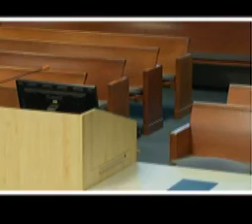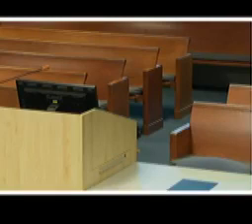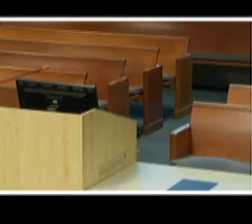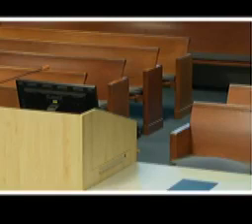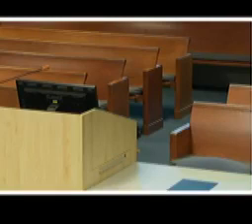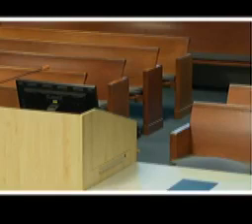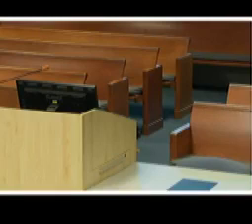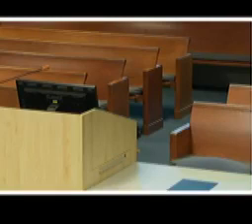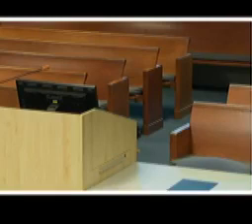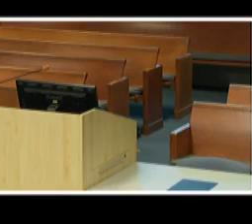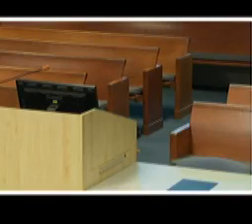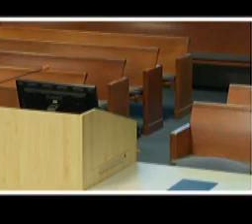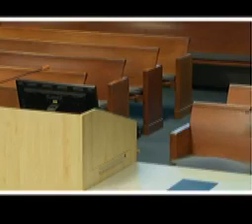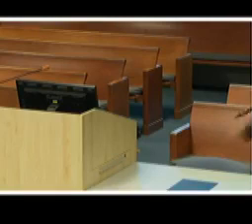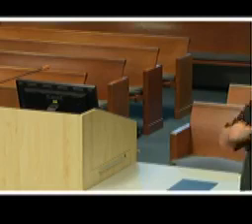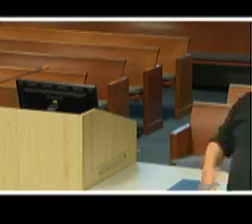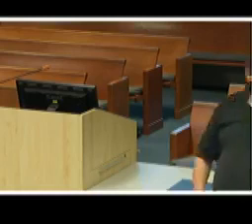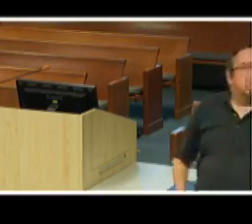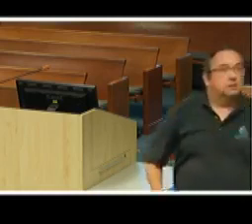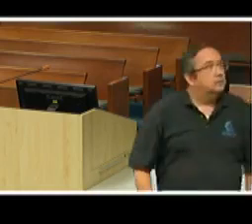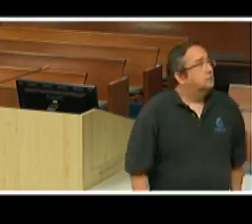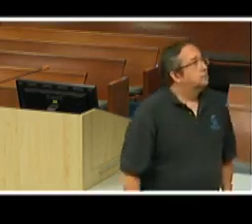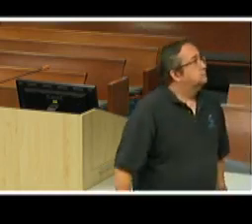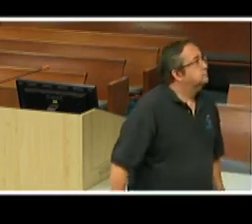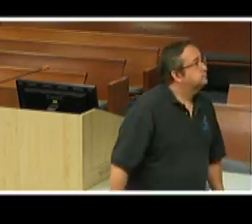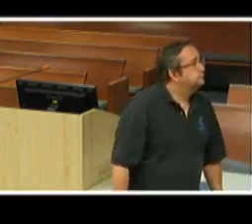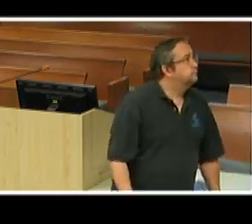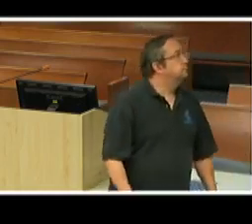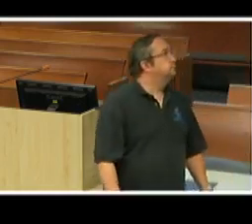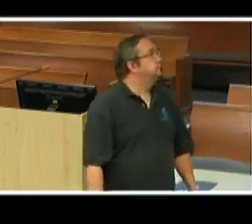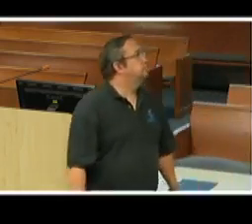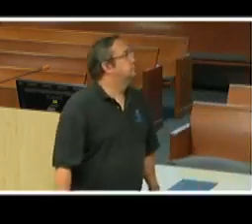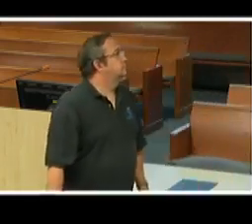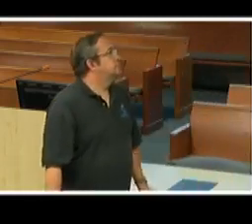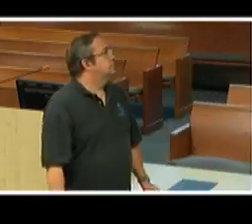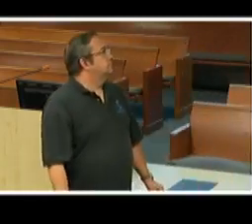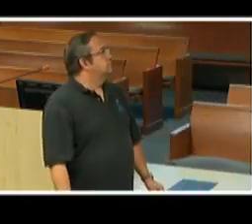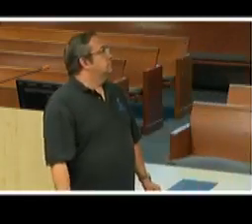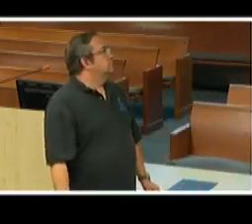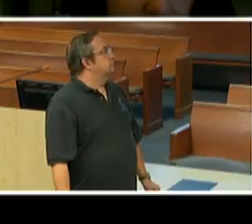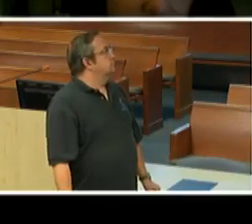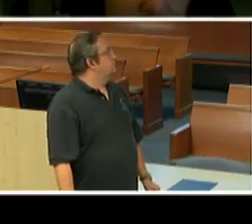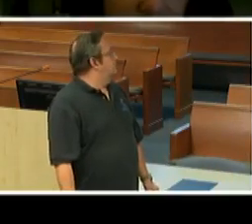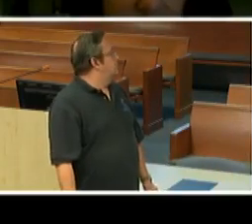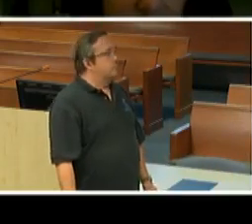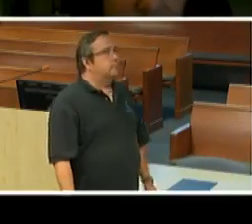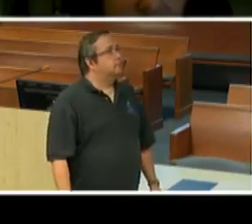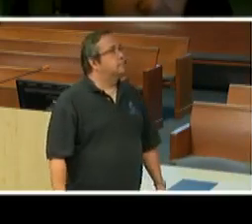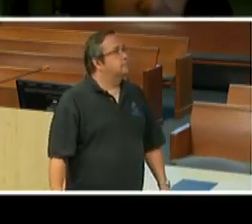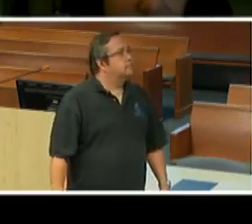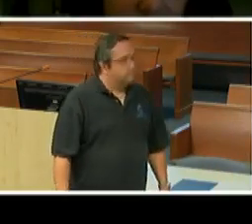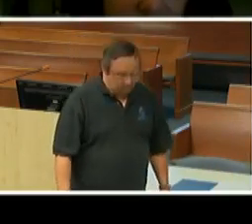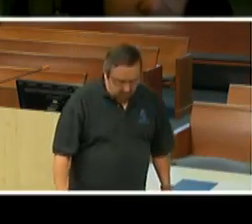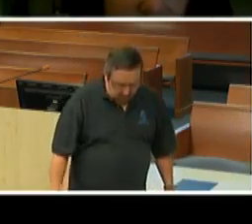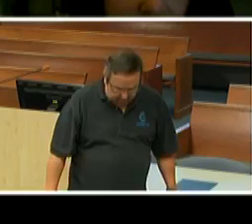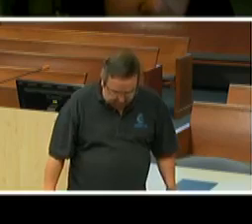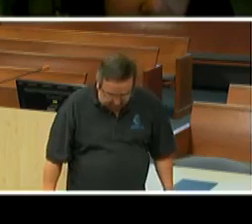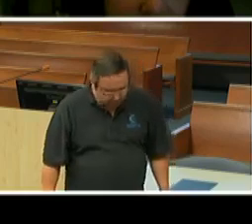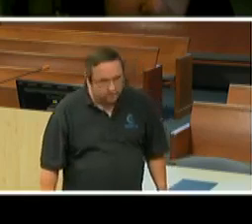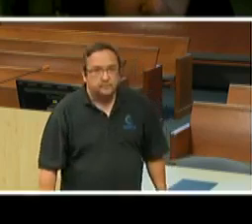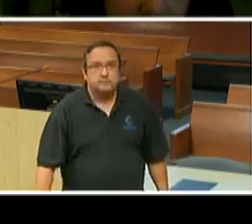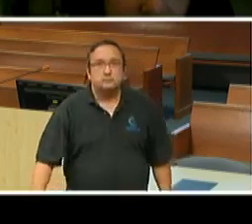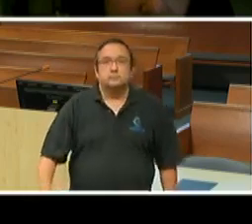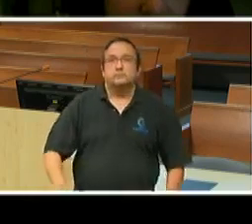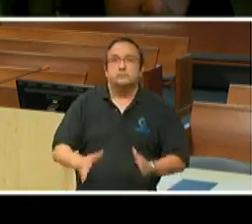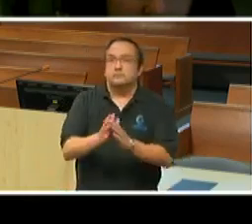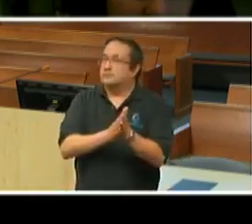two items on the agenda. The first thing I want to say is that earlier today I signed Emergency Order 2010. And what that does